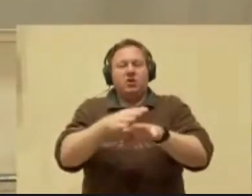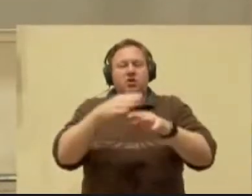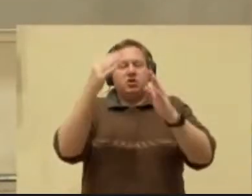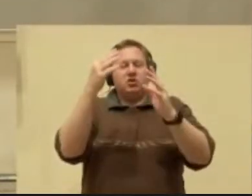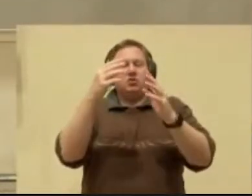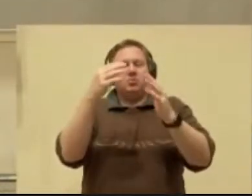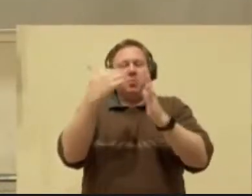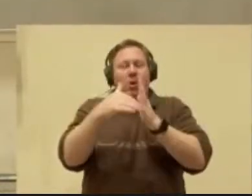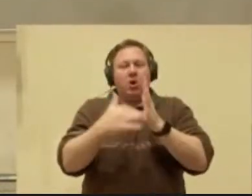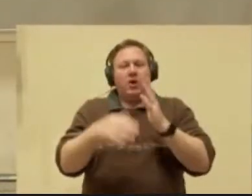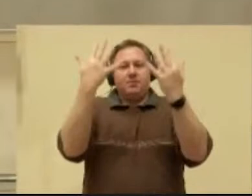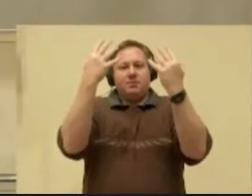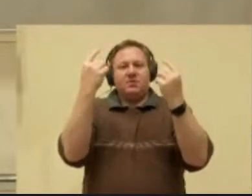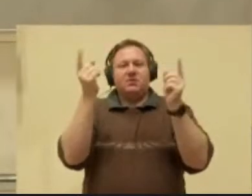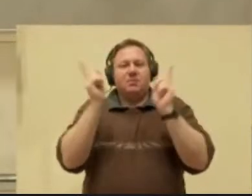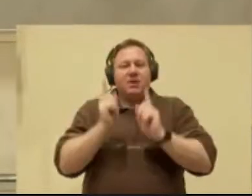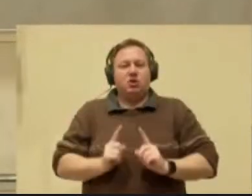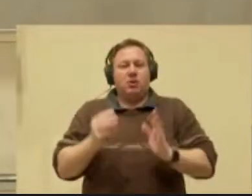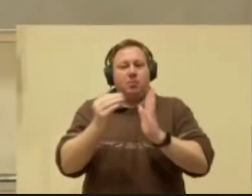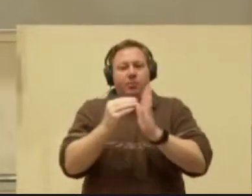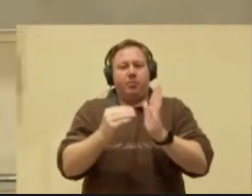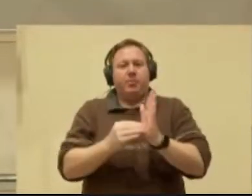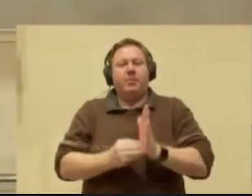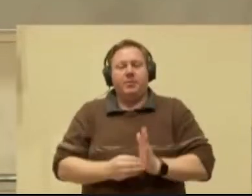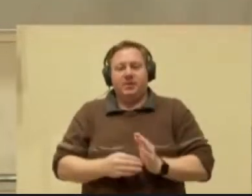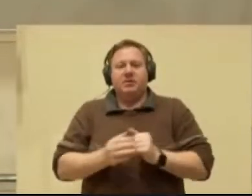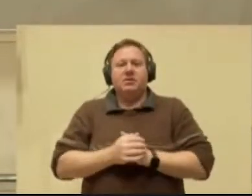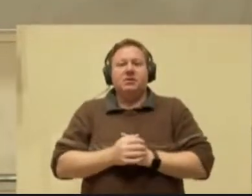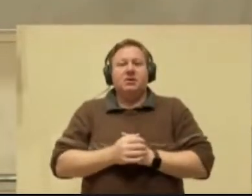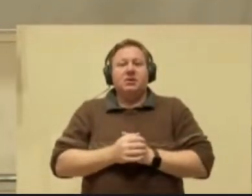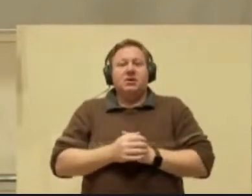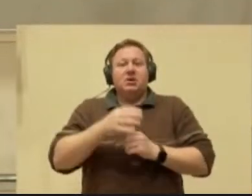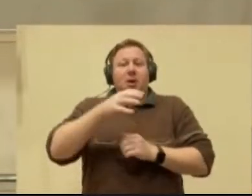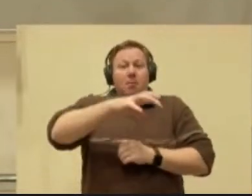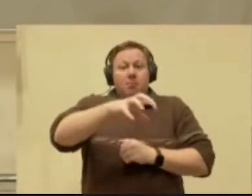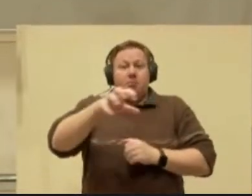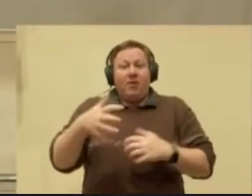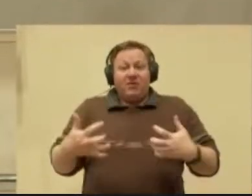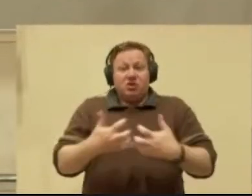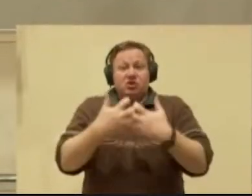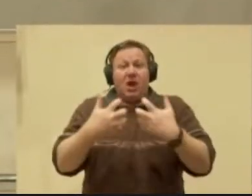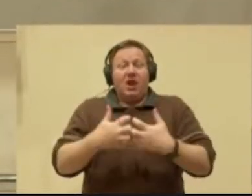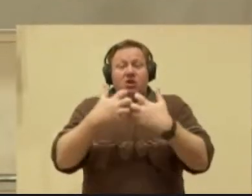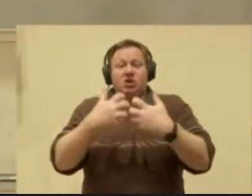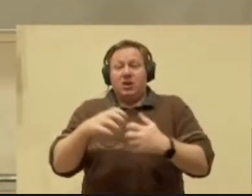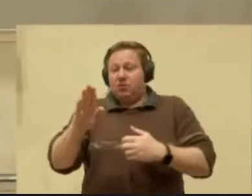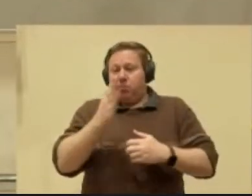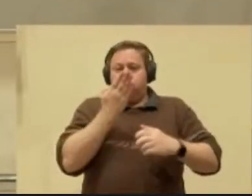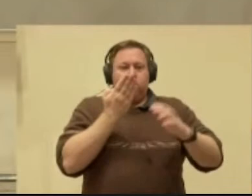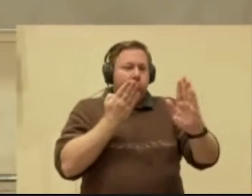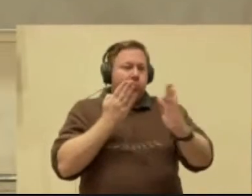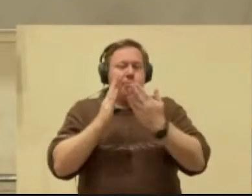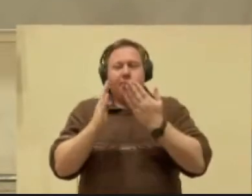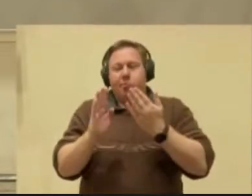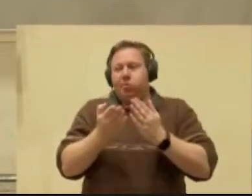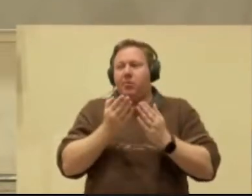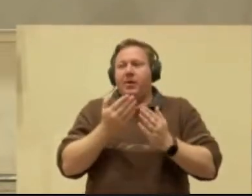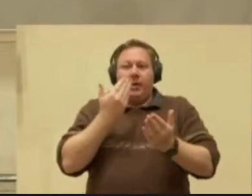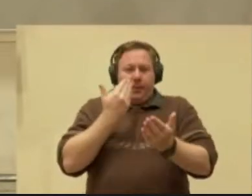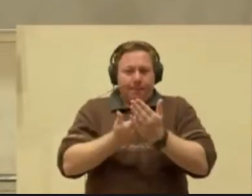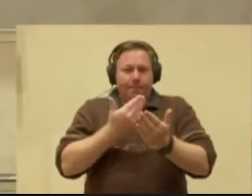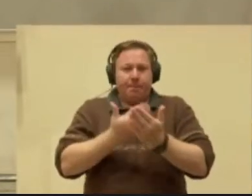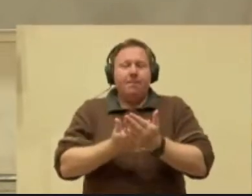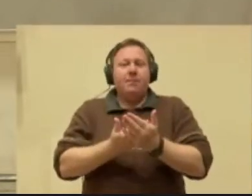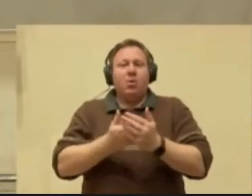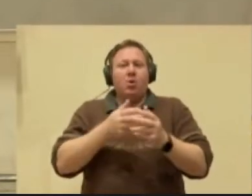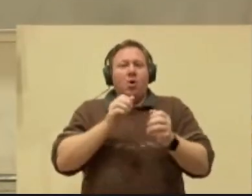the challenges we are faced with as a province is to have the ability to measure or locate the budget in